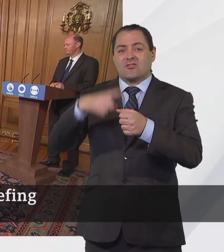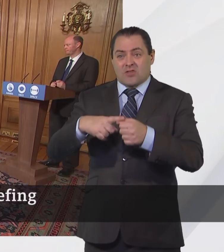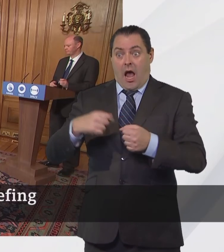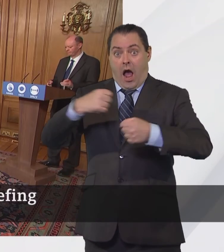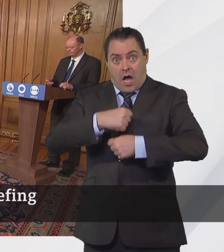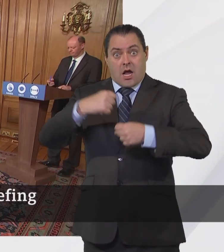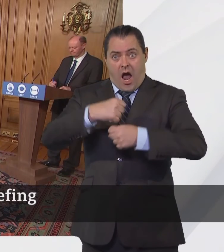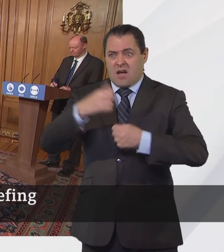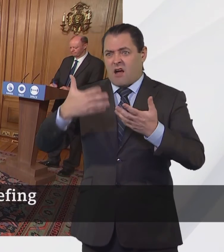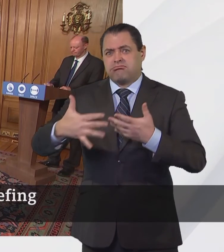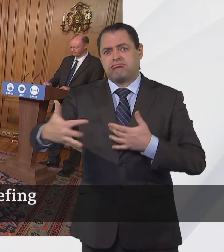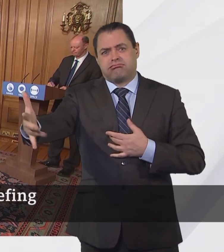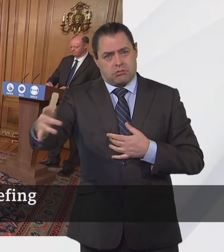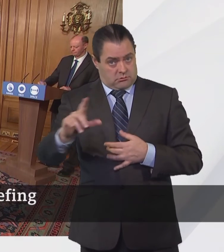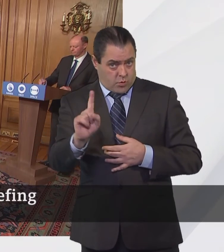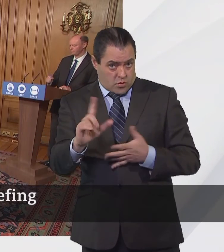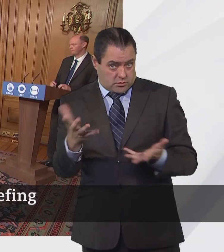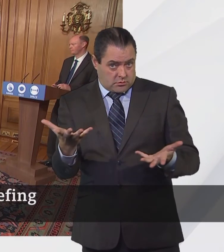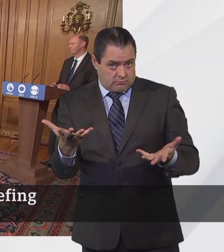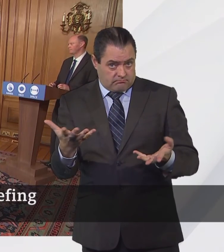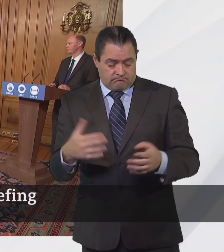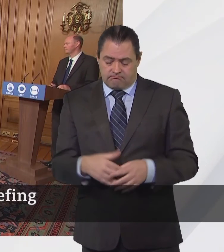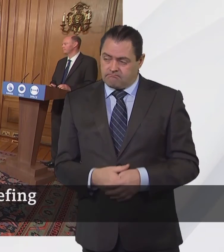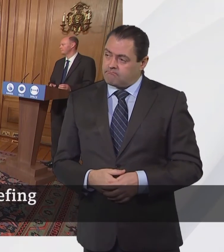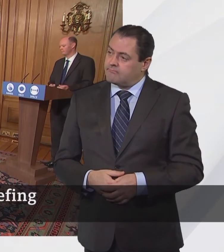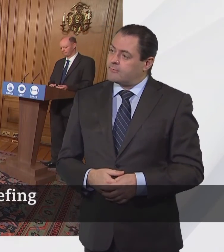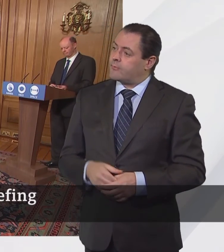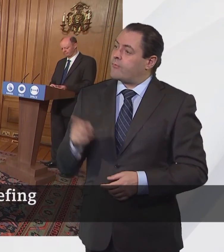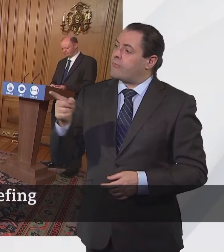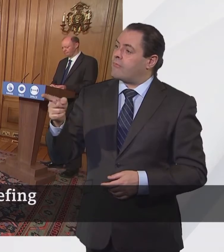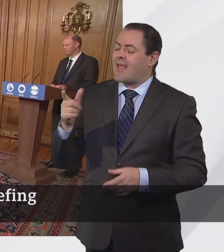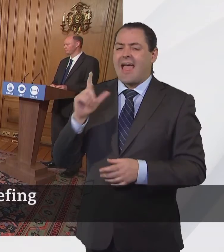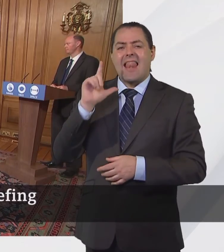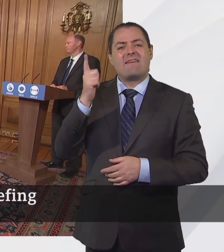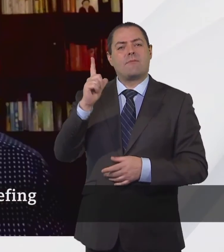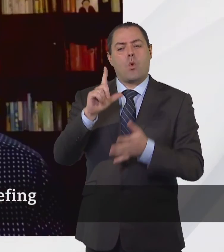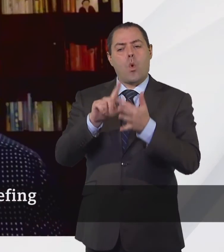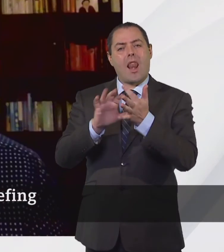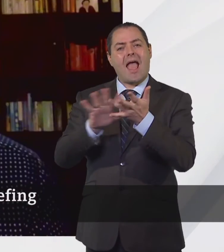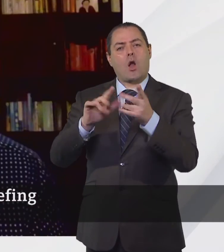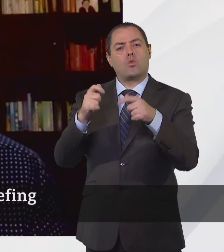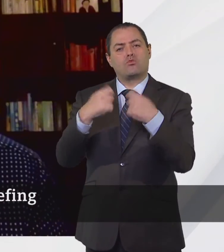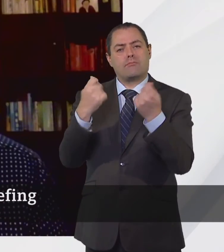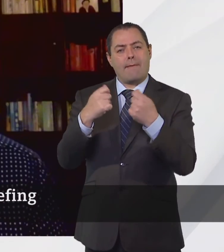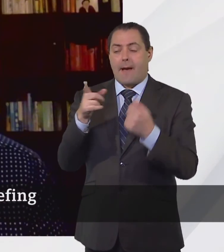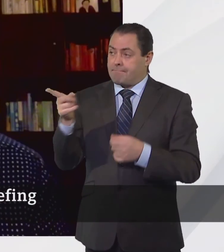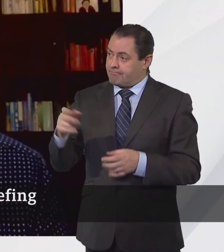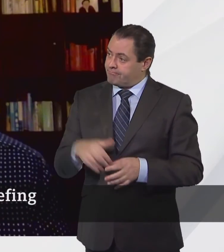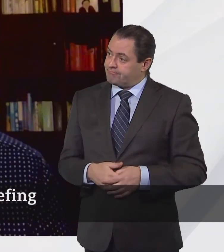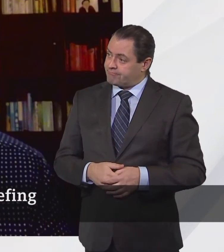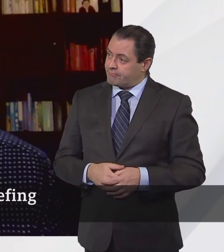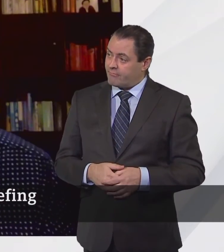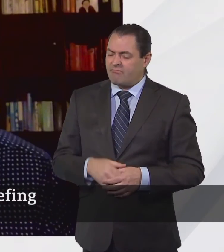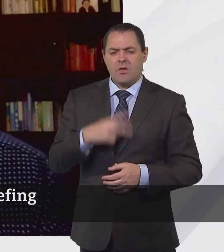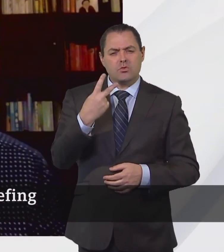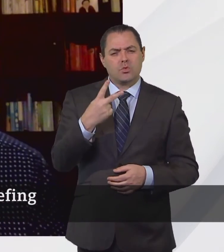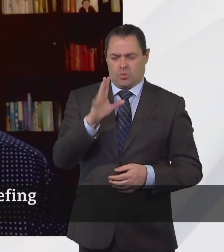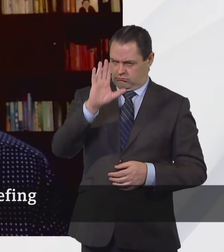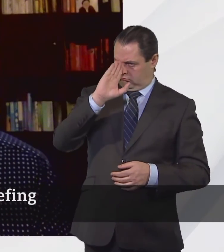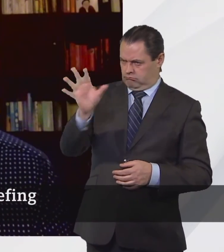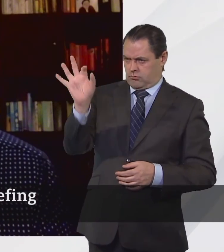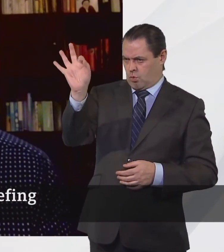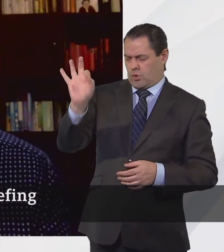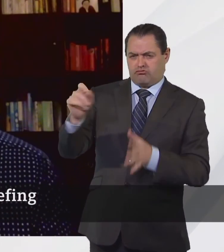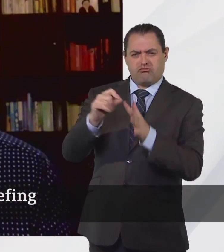Thorpe of the Liverpool ECHO. Good evening. Prime Minister, it's two questions for yourself, really. You've spoken a lot today about